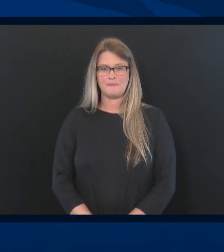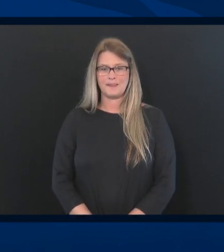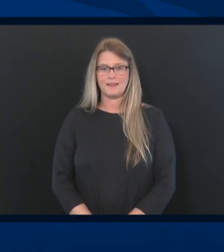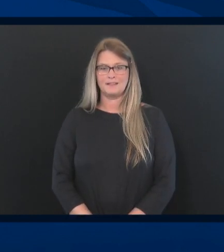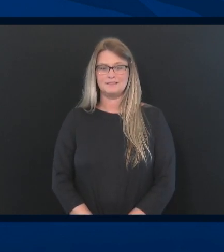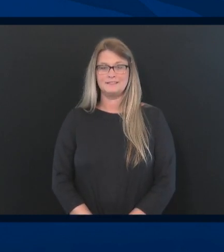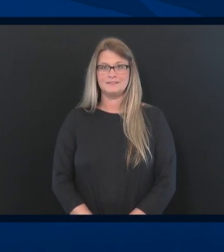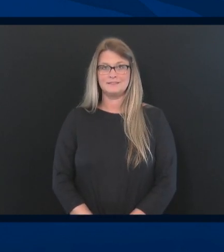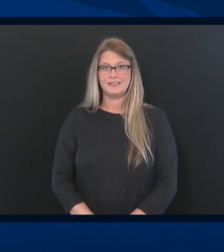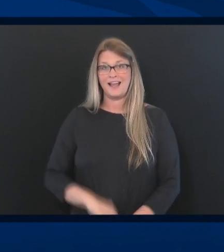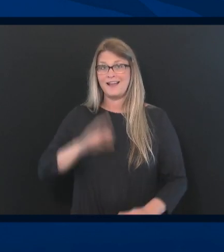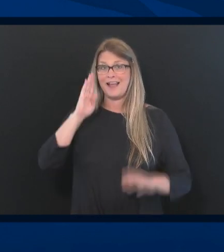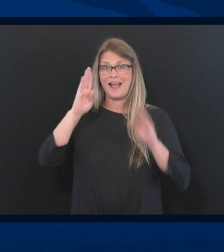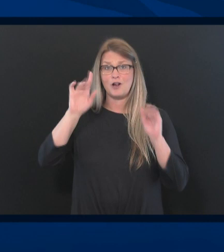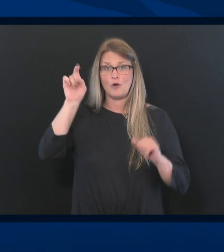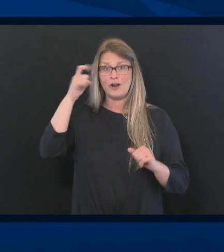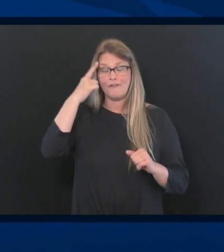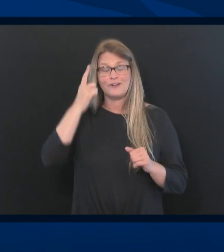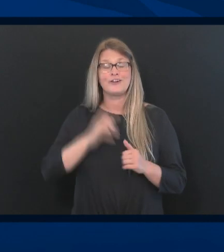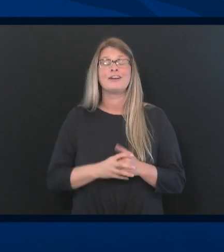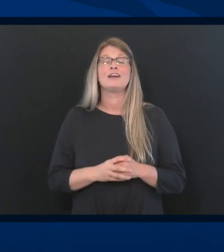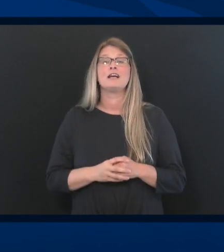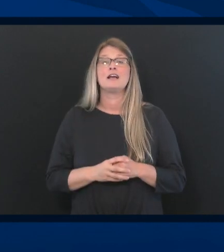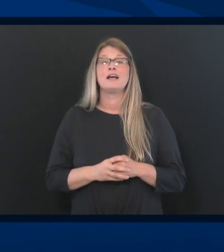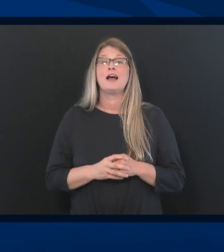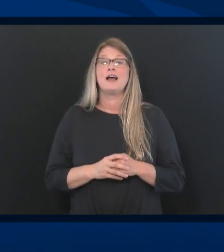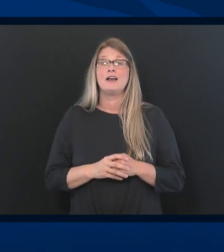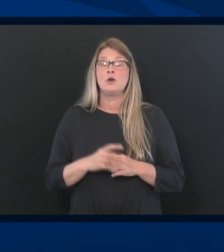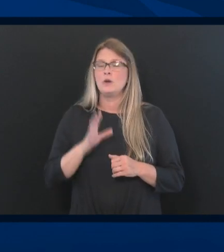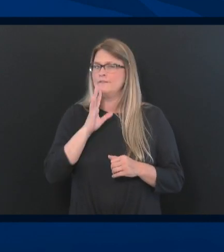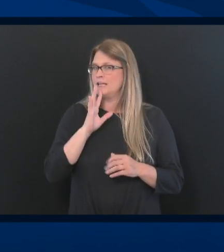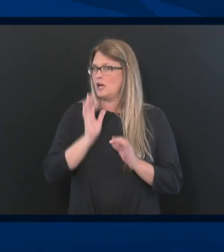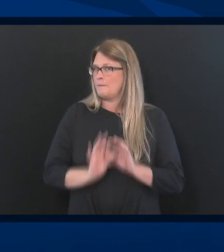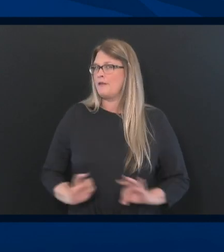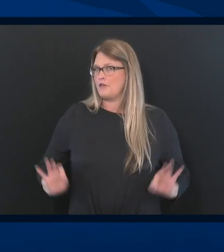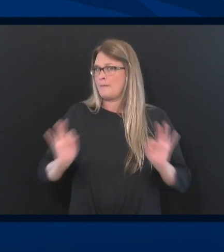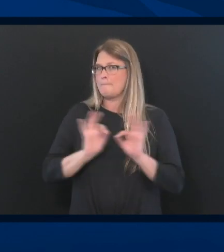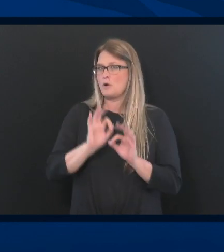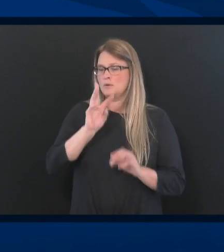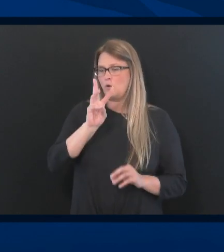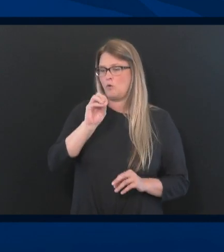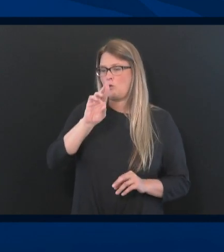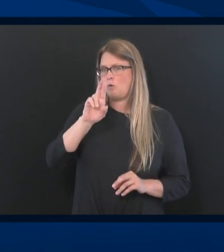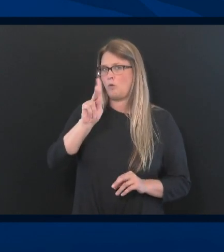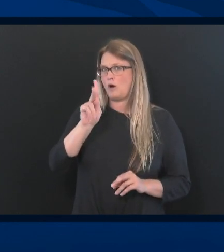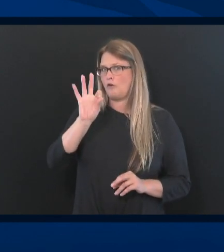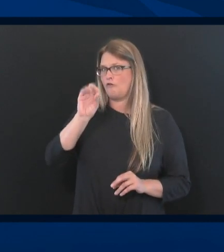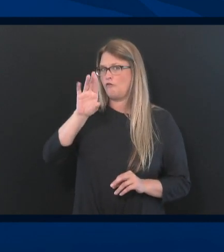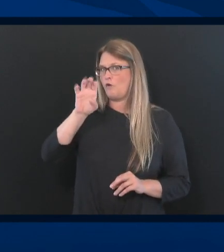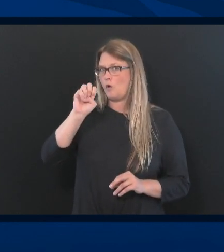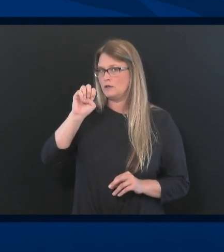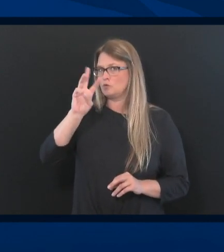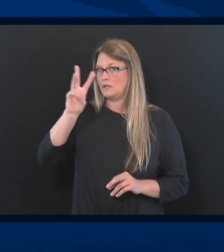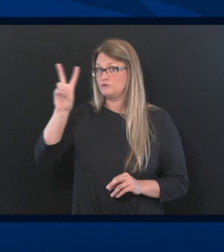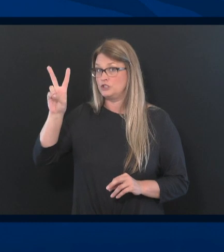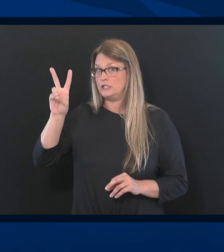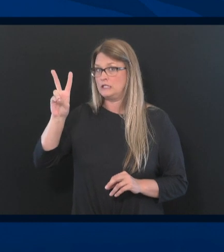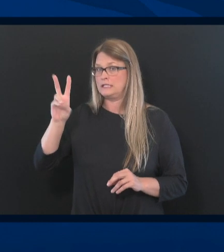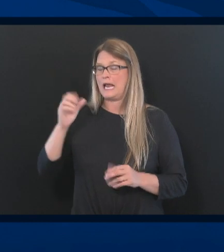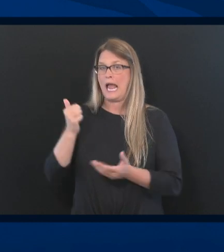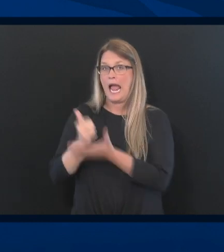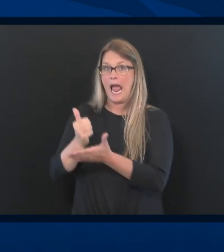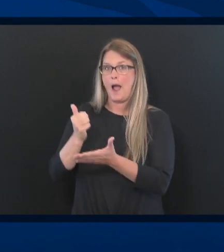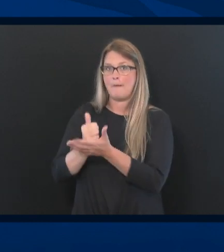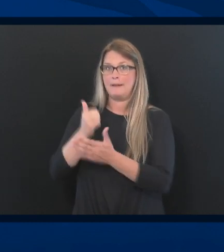Hi, Governor and everyone. We've talked about the importance of the people at Workforce West Virginia helping people process their